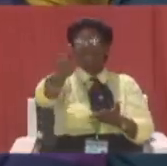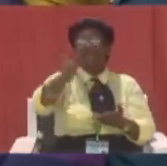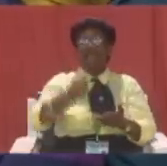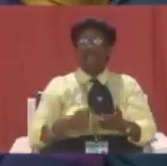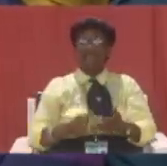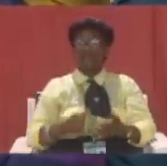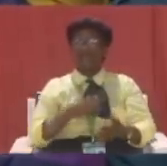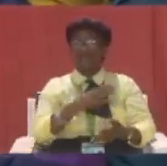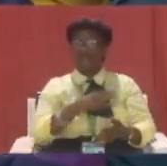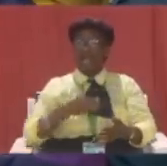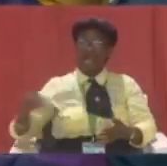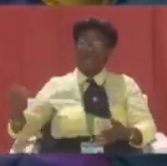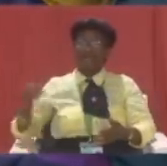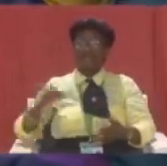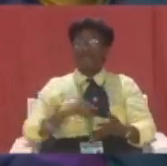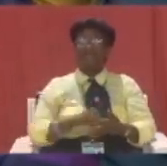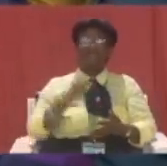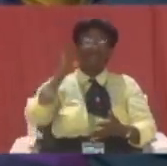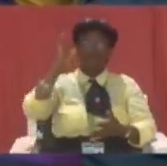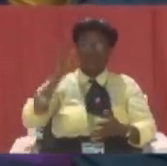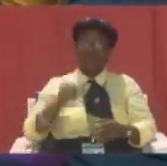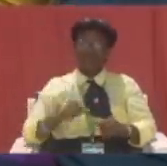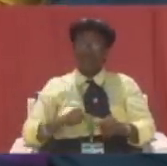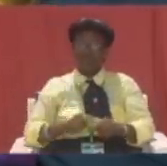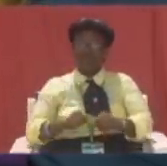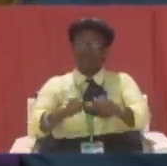And it will continue steadily